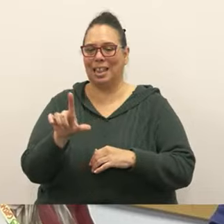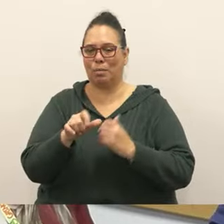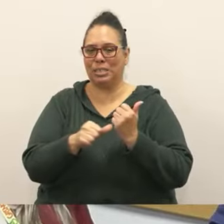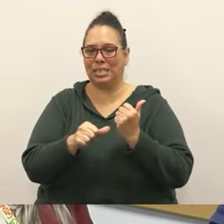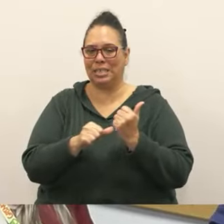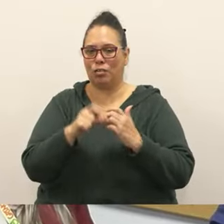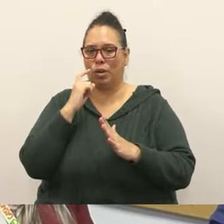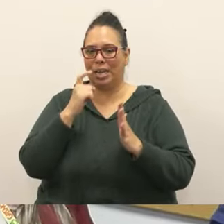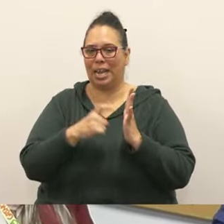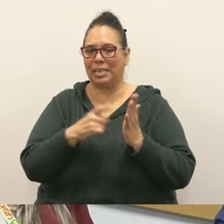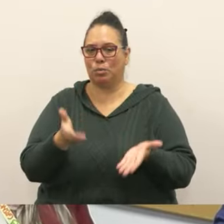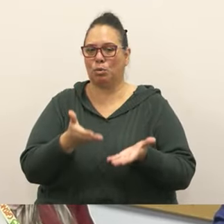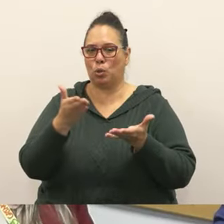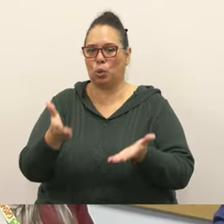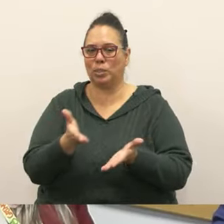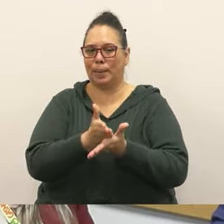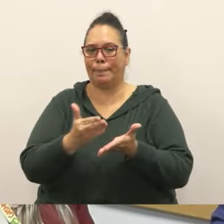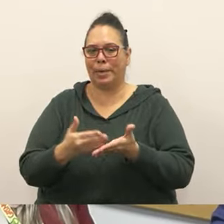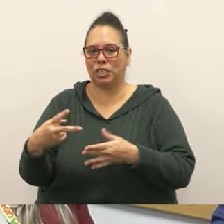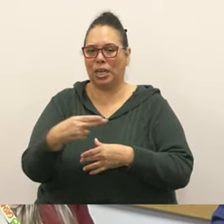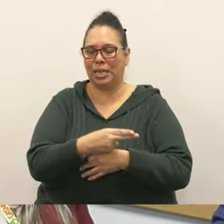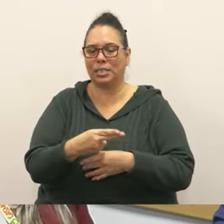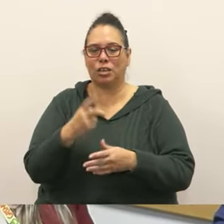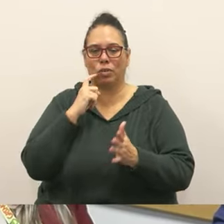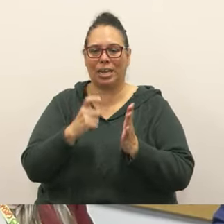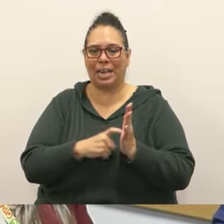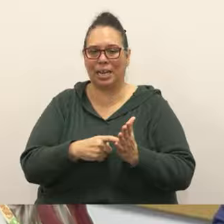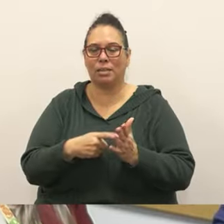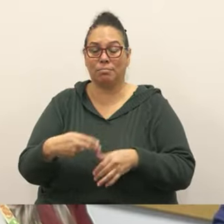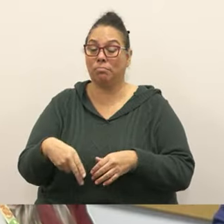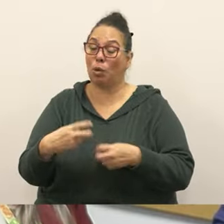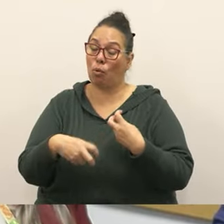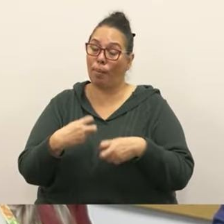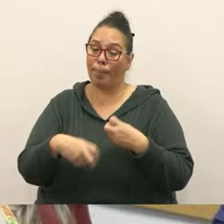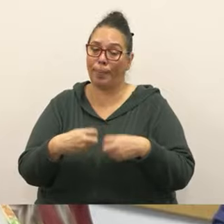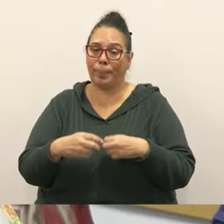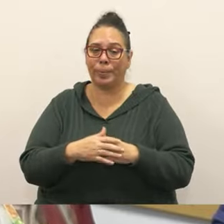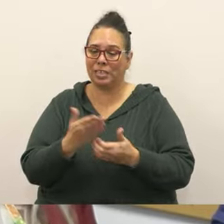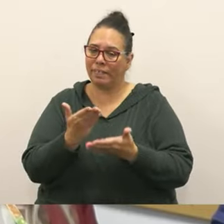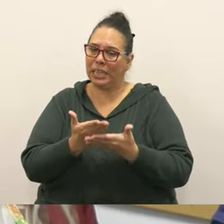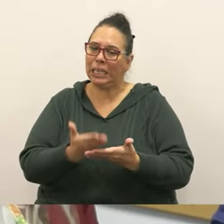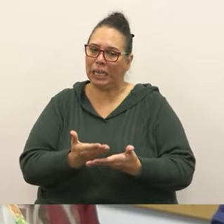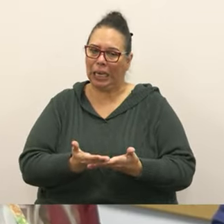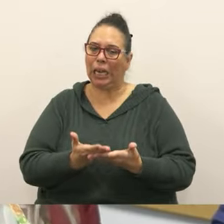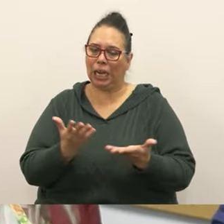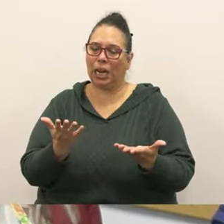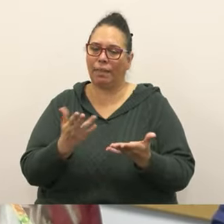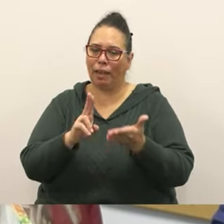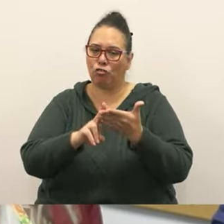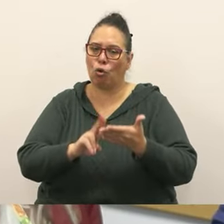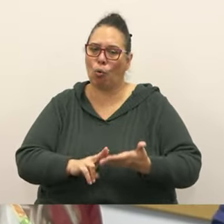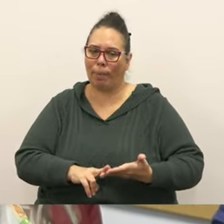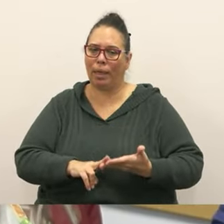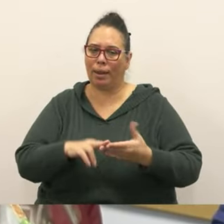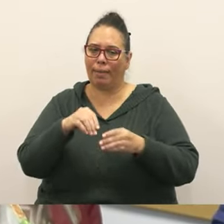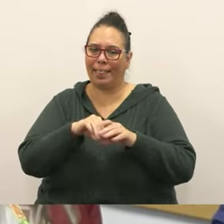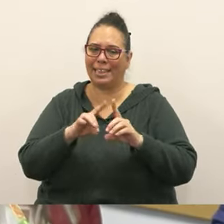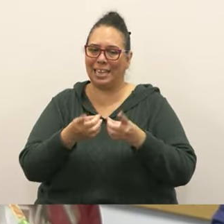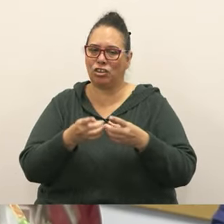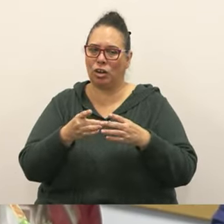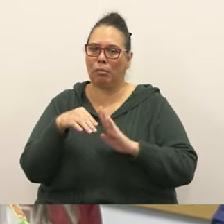with the district's proposed budget cuts, which many recognize as highly problematic. There is validity in that the enrollment within the district has